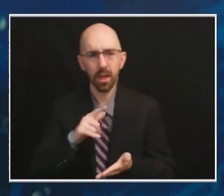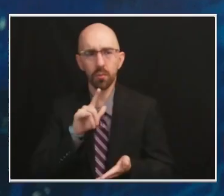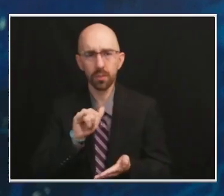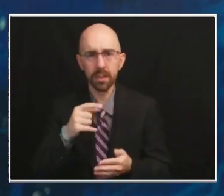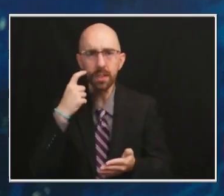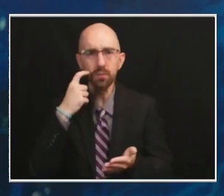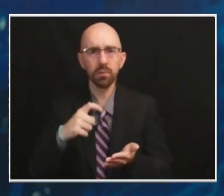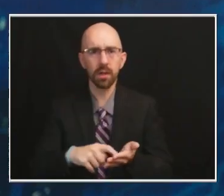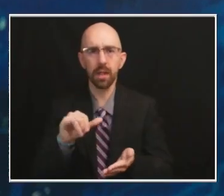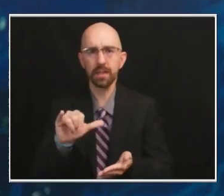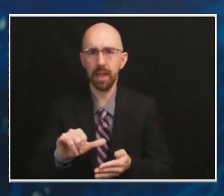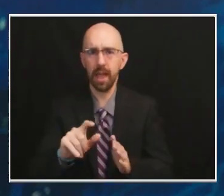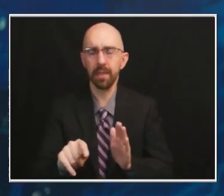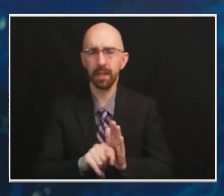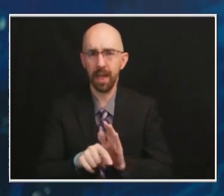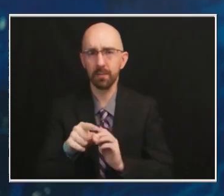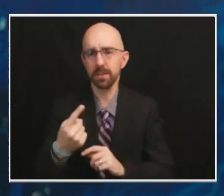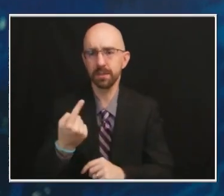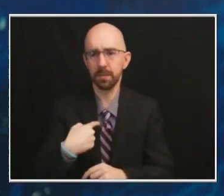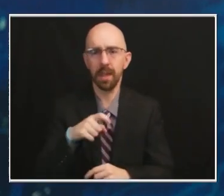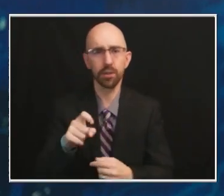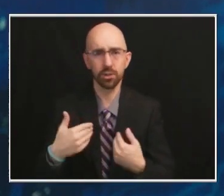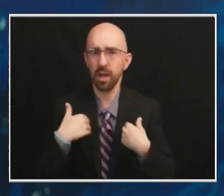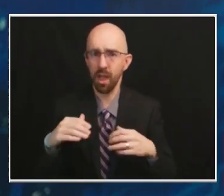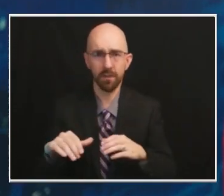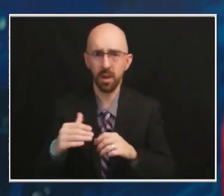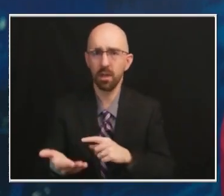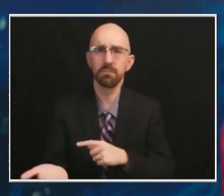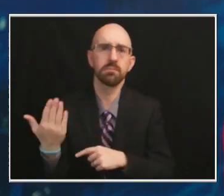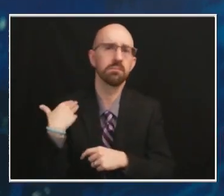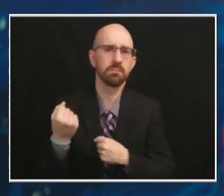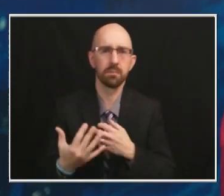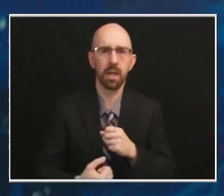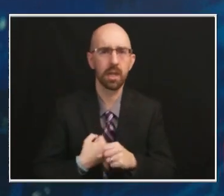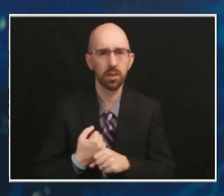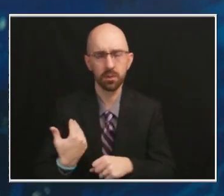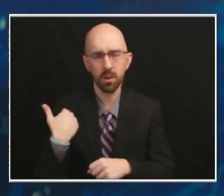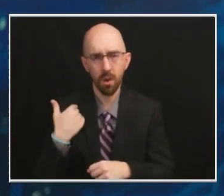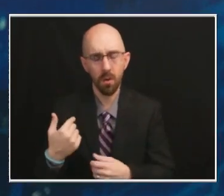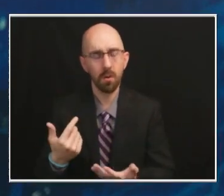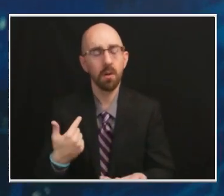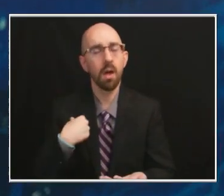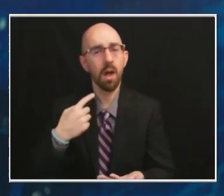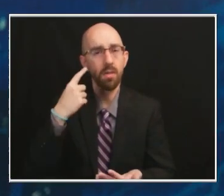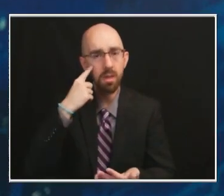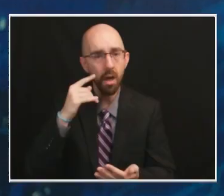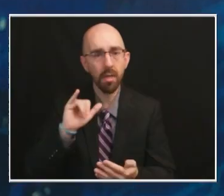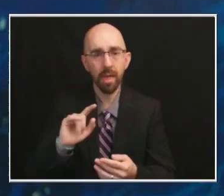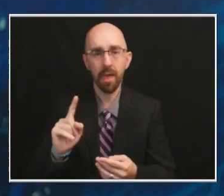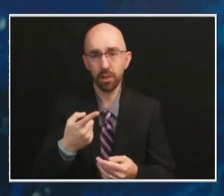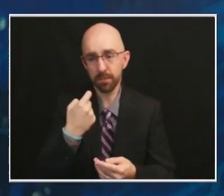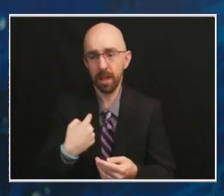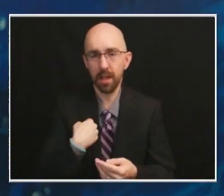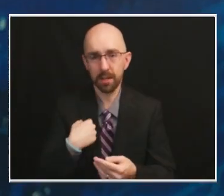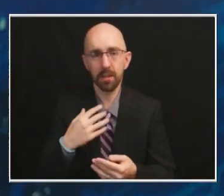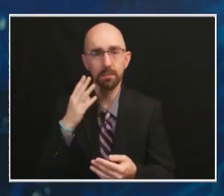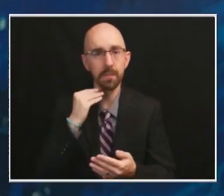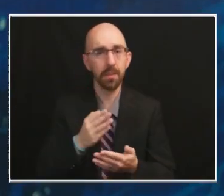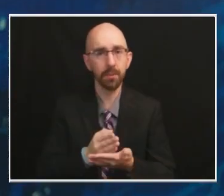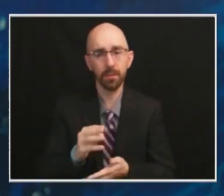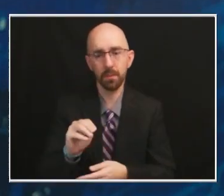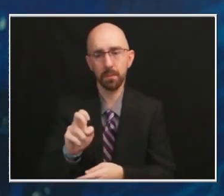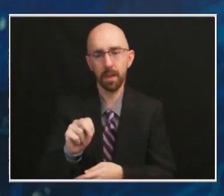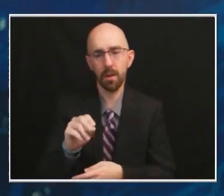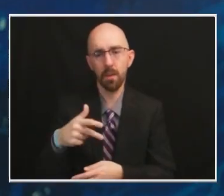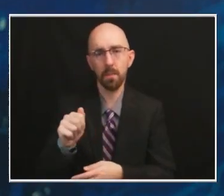the time this was something I should have done years ago. I thought that just because I had been through menopause, that this was the